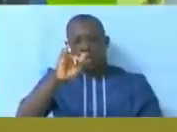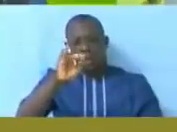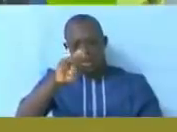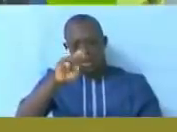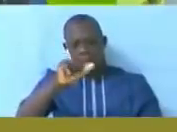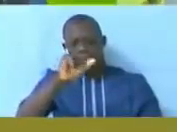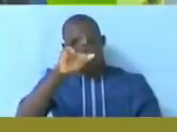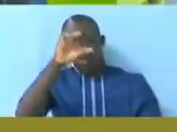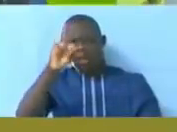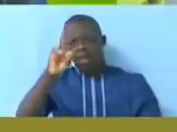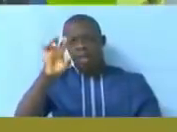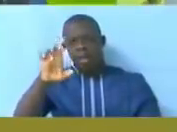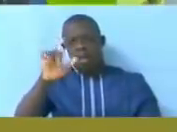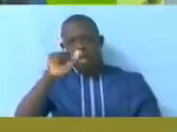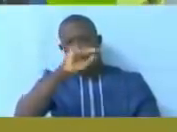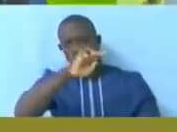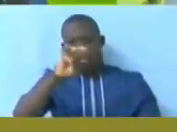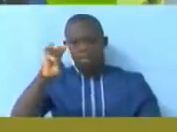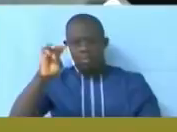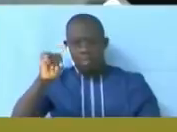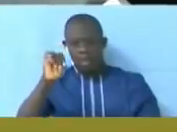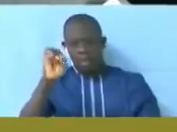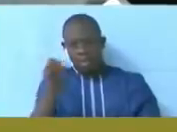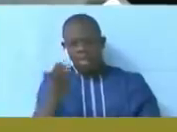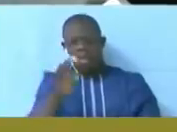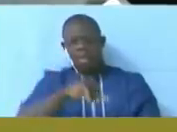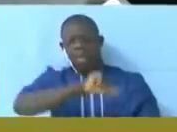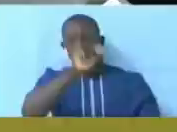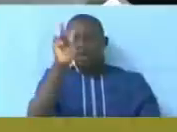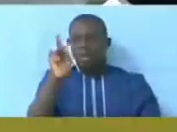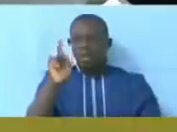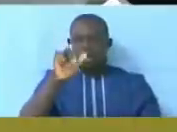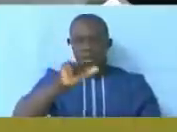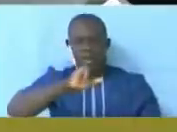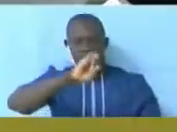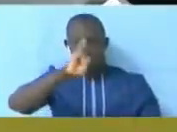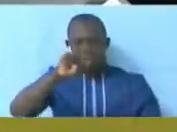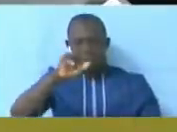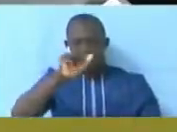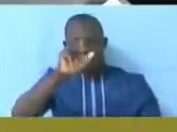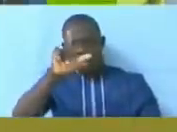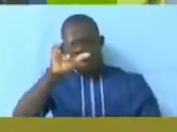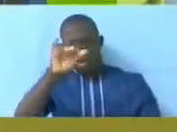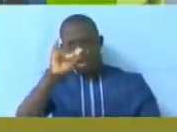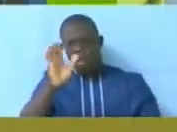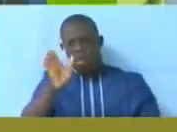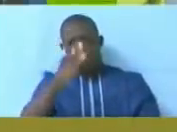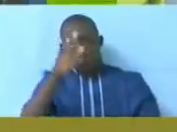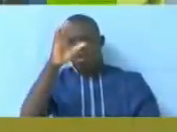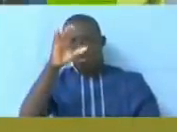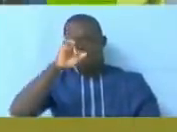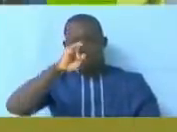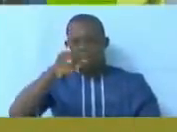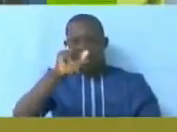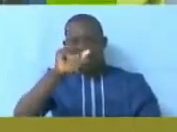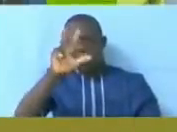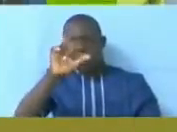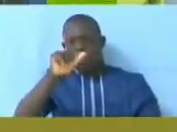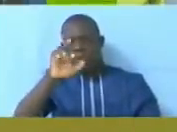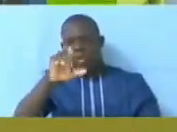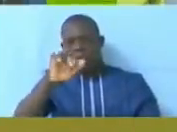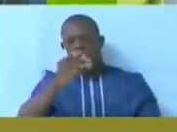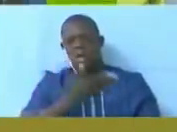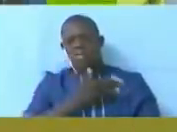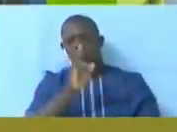Drameti. And Kajali Jawara. Anin Kajali Jawara. There was a boy so named Baro. Kambano dobe je